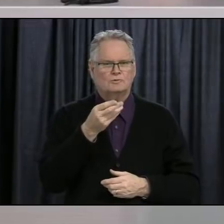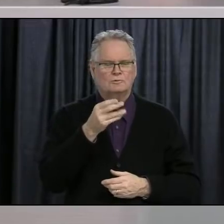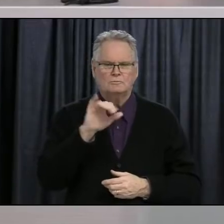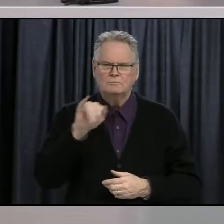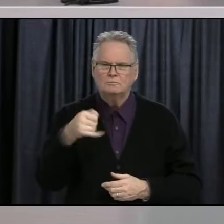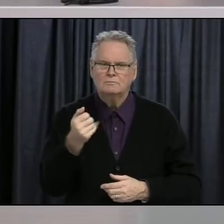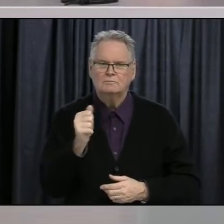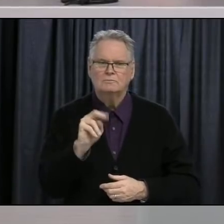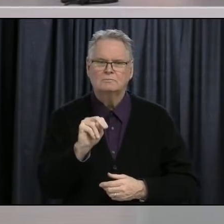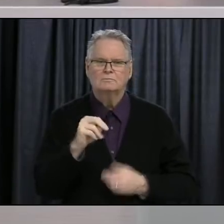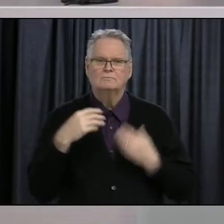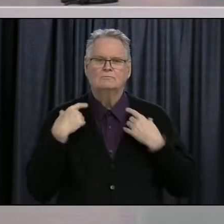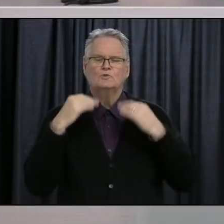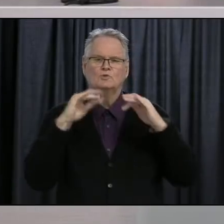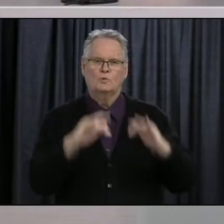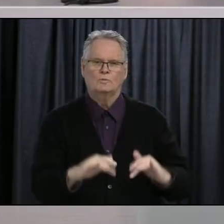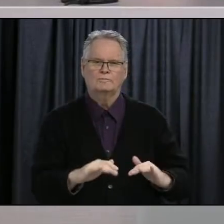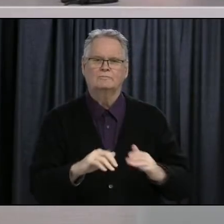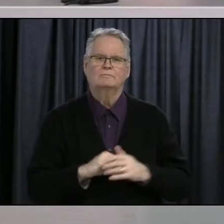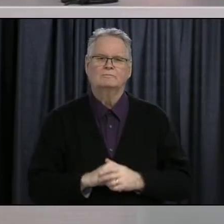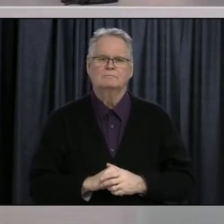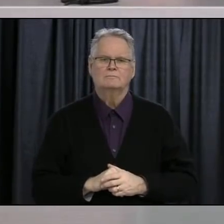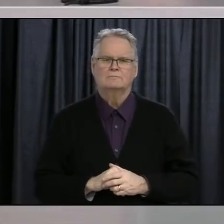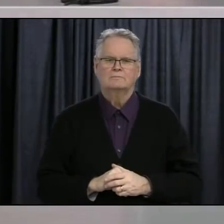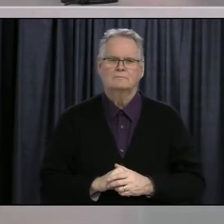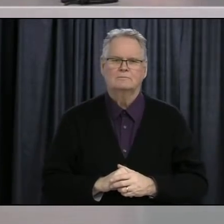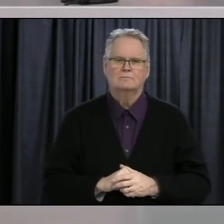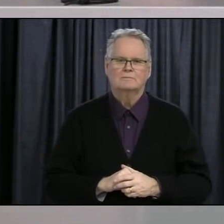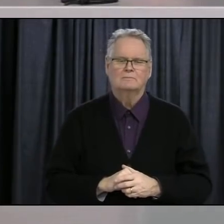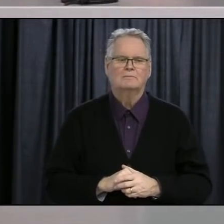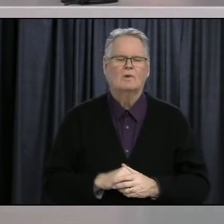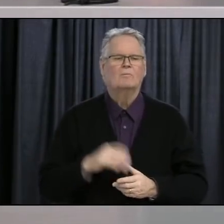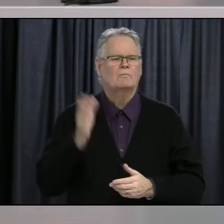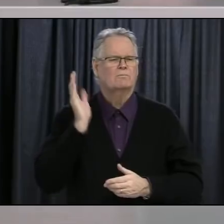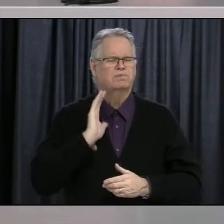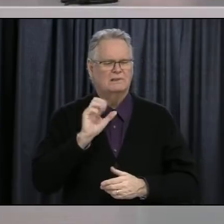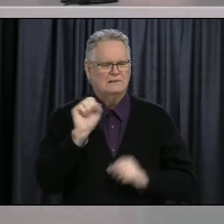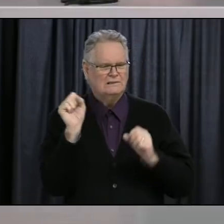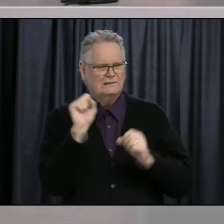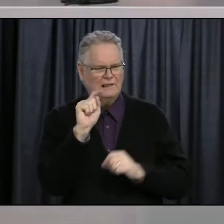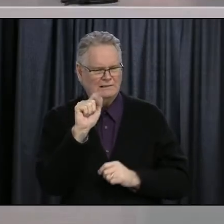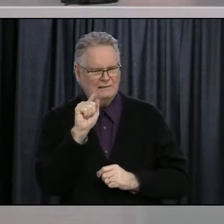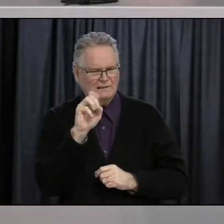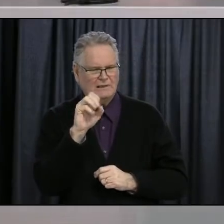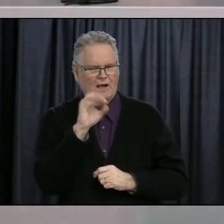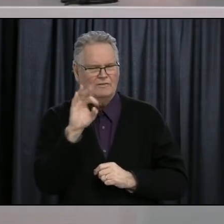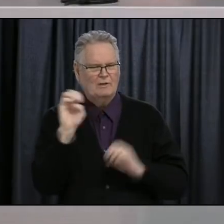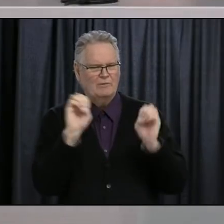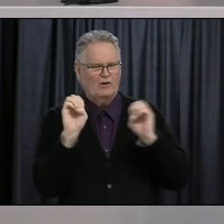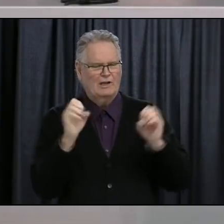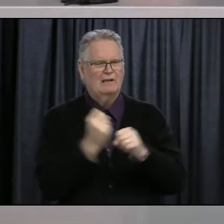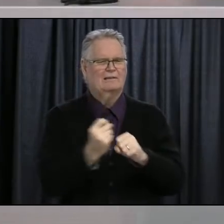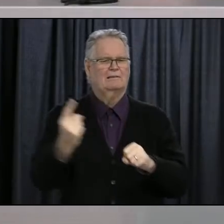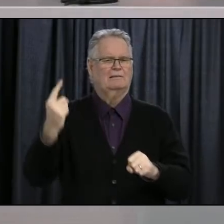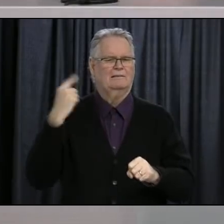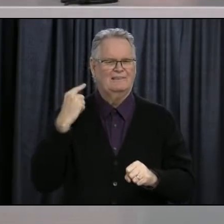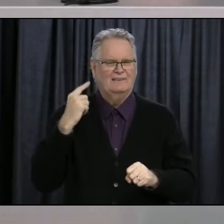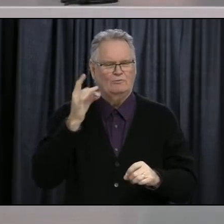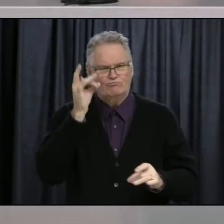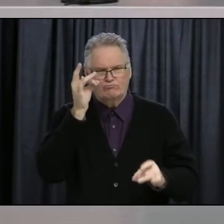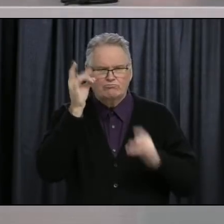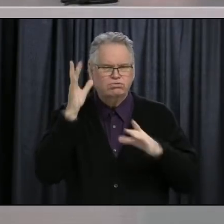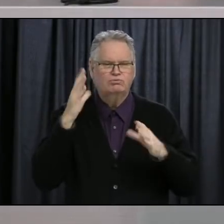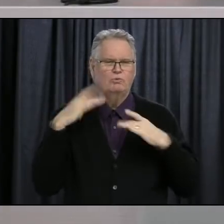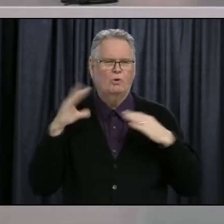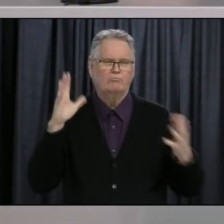enforcement to patrol our streets in an effort to protect us from ourselves and from one another so that we could keep everyone safe. And oftentimes